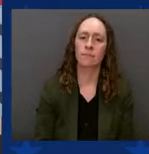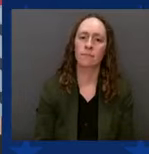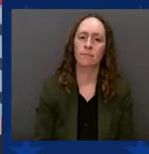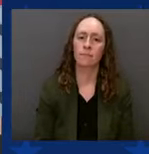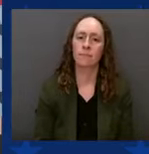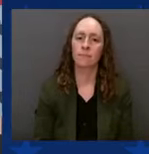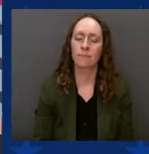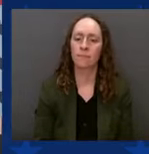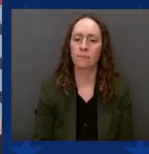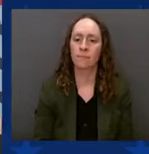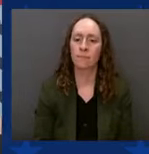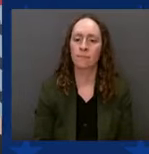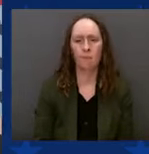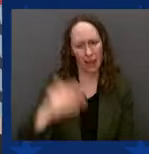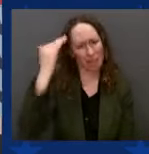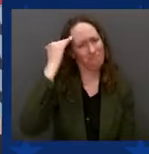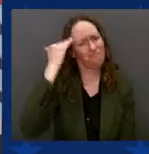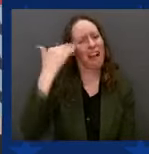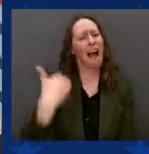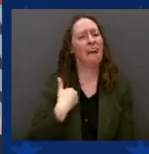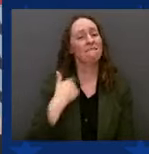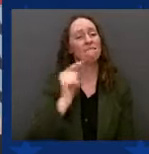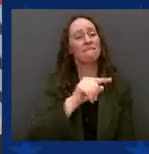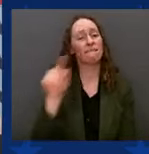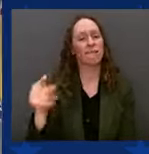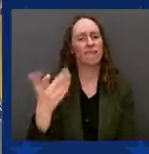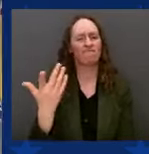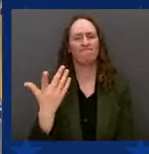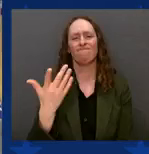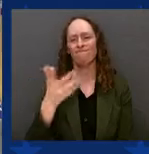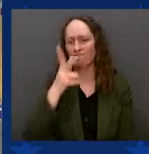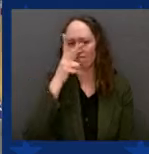Kentucky, was long overdue to put those suckers in jail.